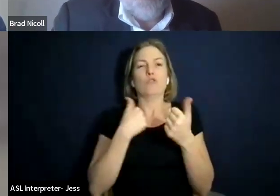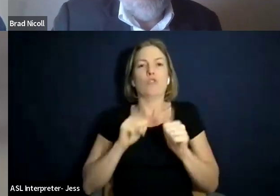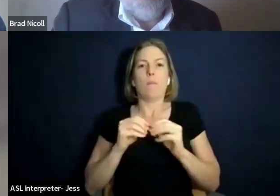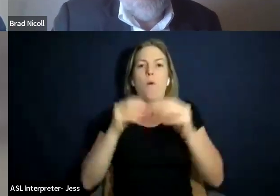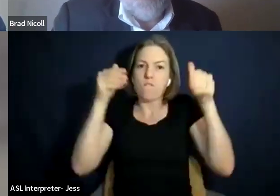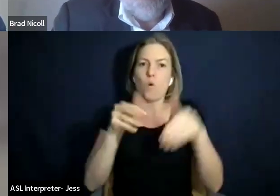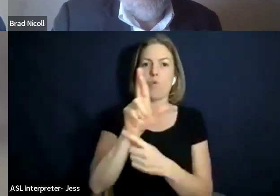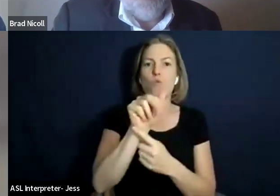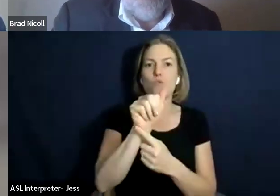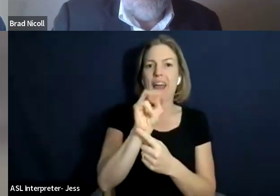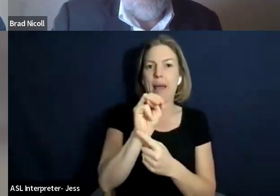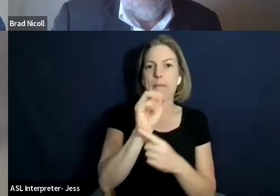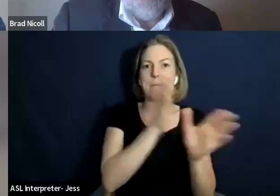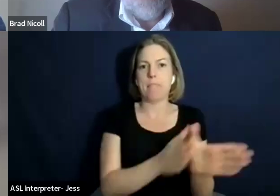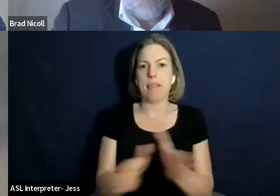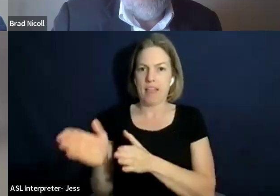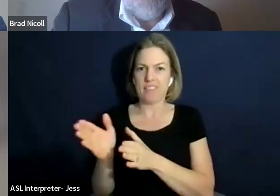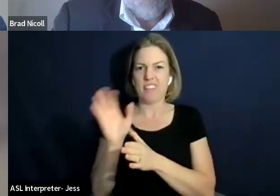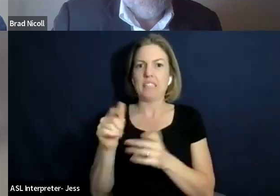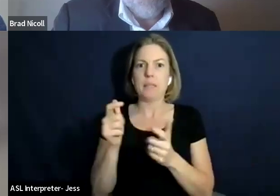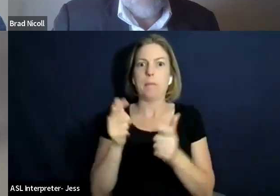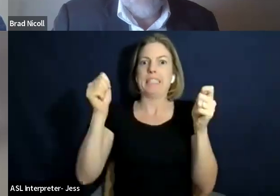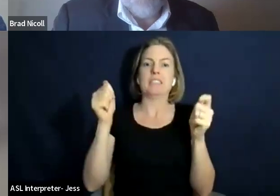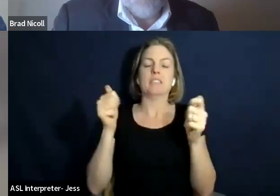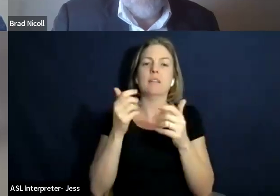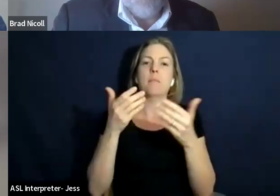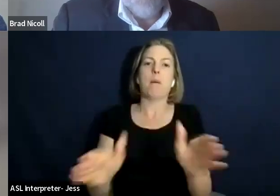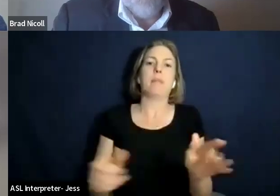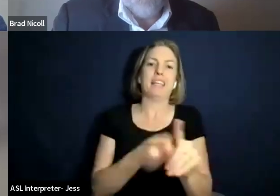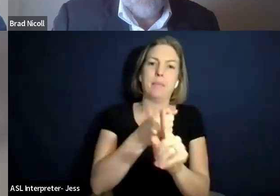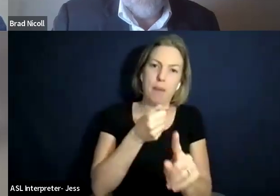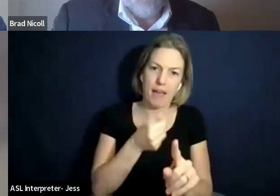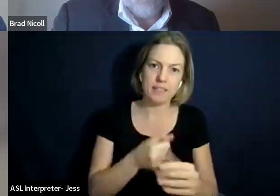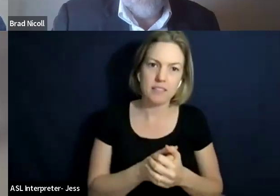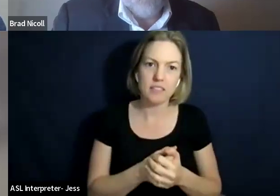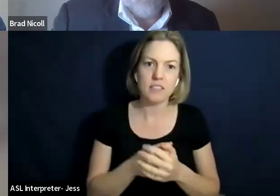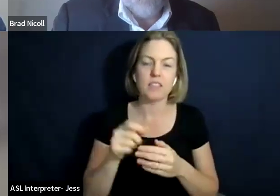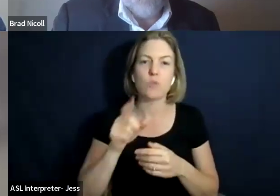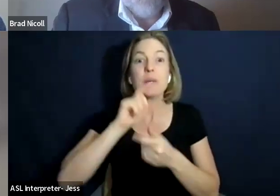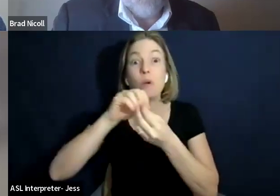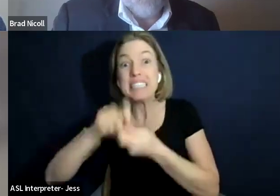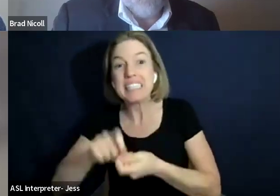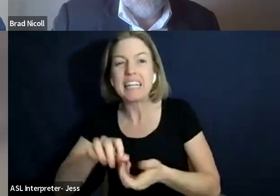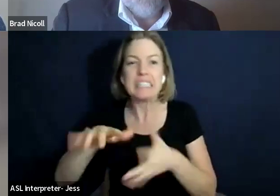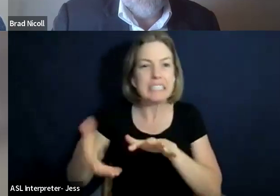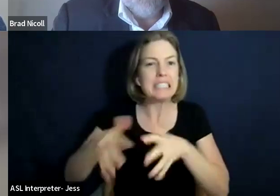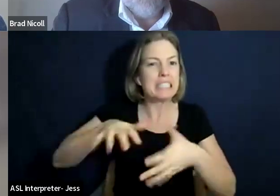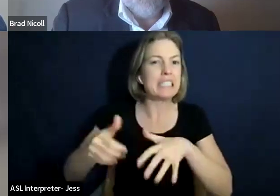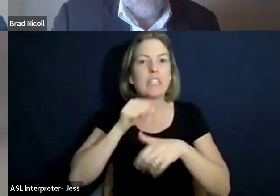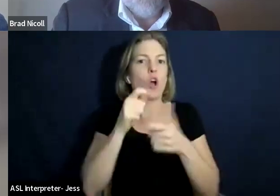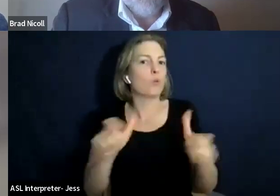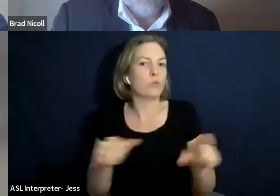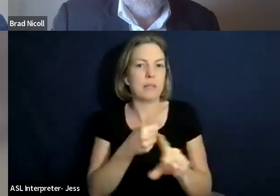is the biggest kind of public impact. I think you'll see the other ones really are not a great